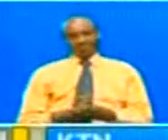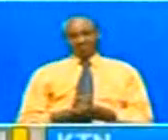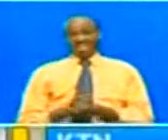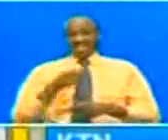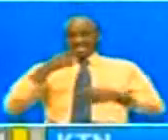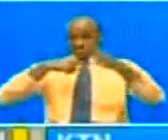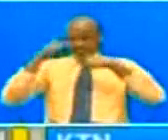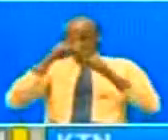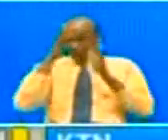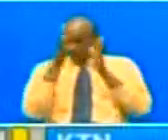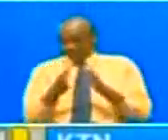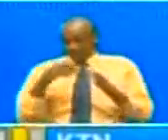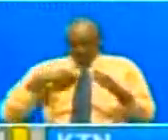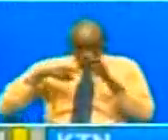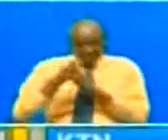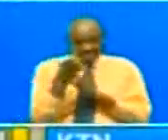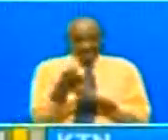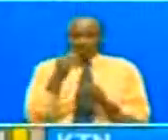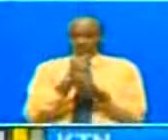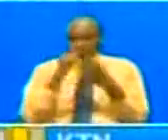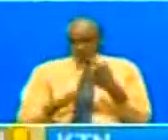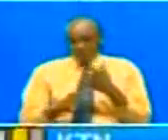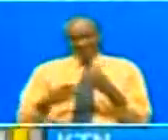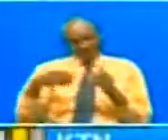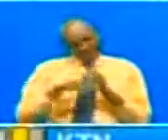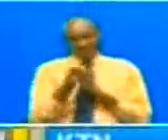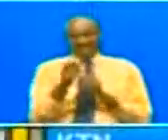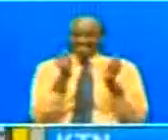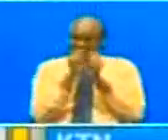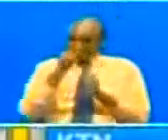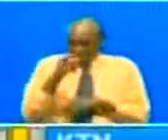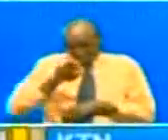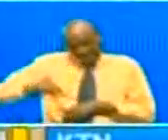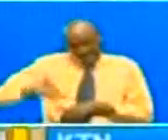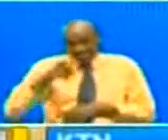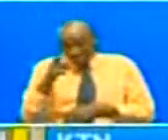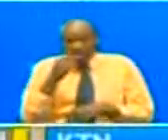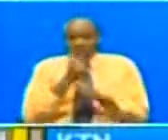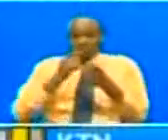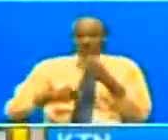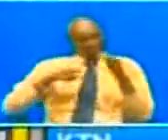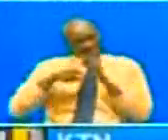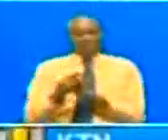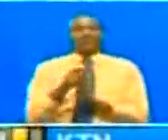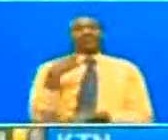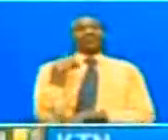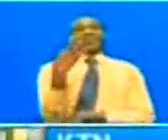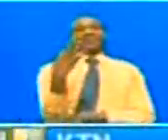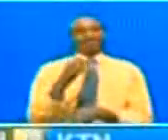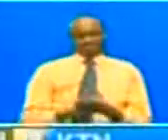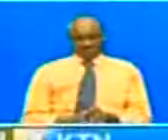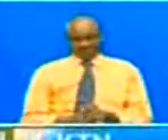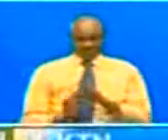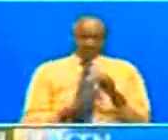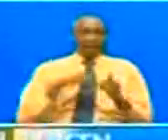Substitute Juma Masuri took the match beyond the Bankers' reach in the dying minutes of the match to send the Dockers to second in the league log. Mathare